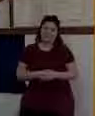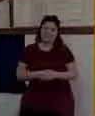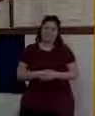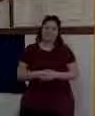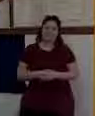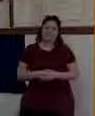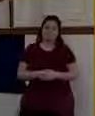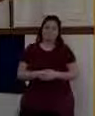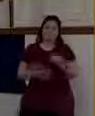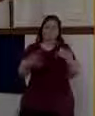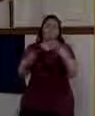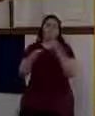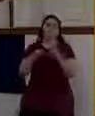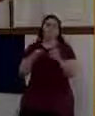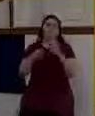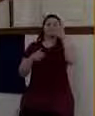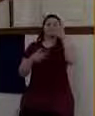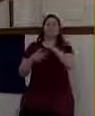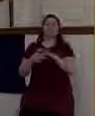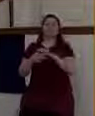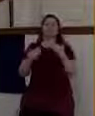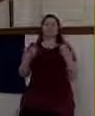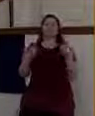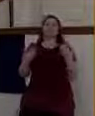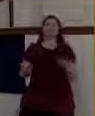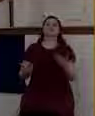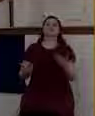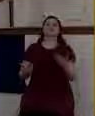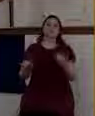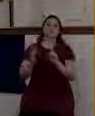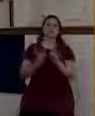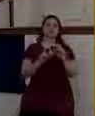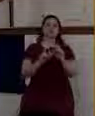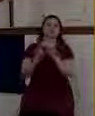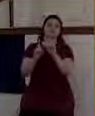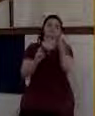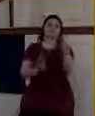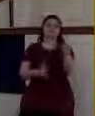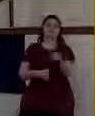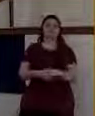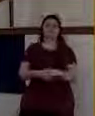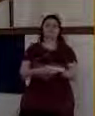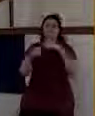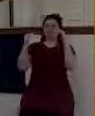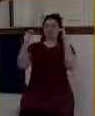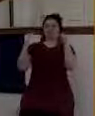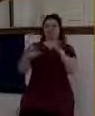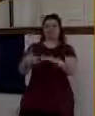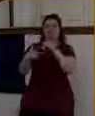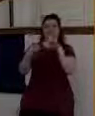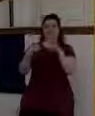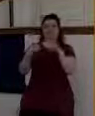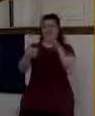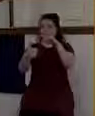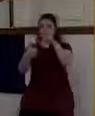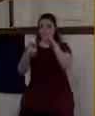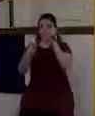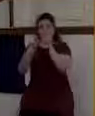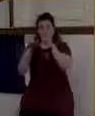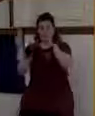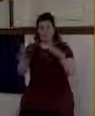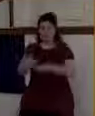he simply believed, and he went back with this guy. I want you to see the third part of this story. We see a specific command. We